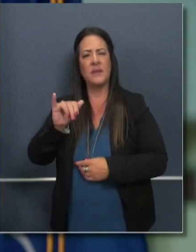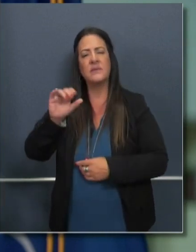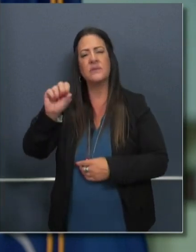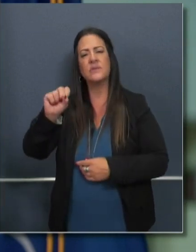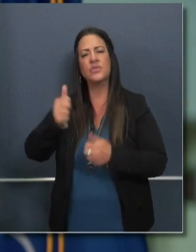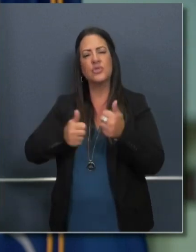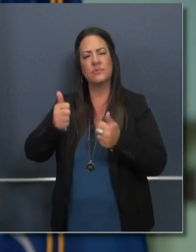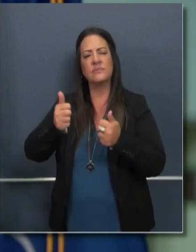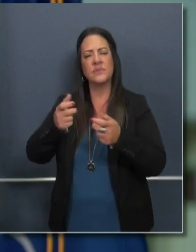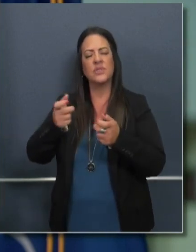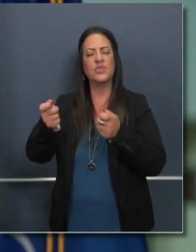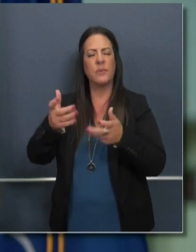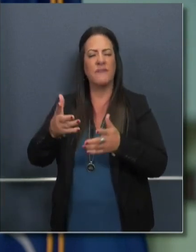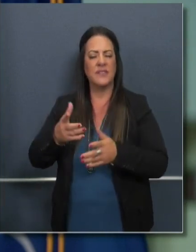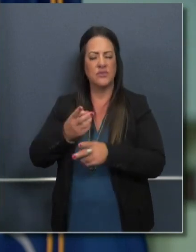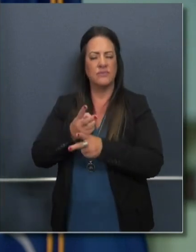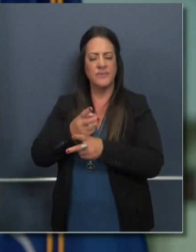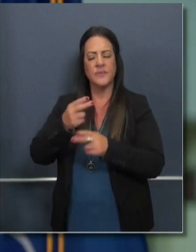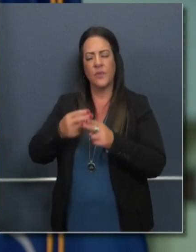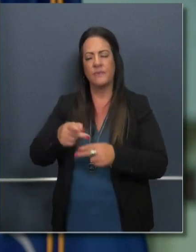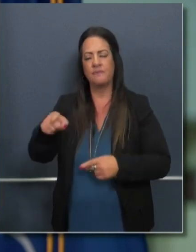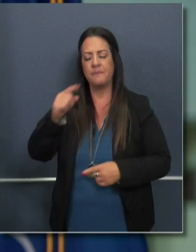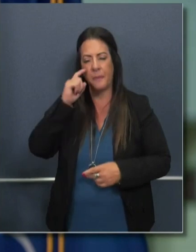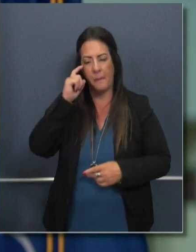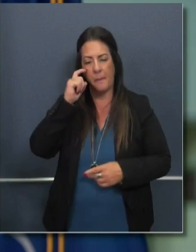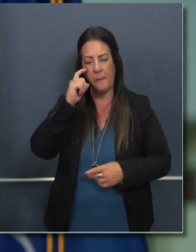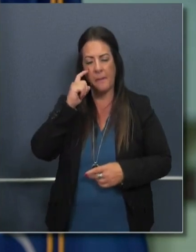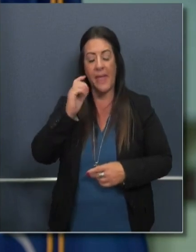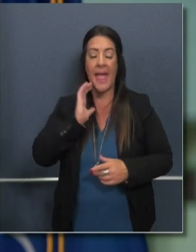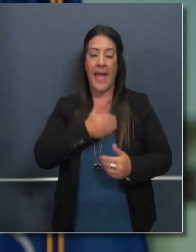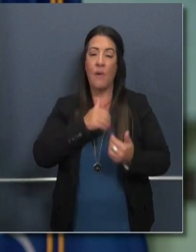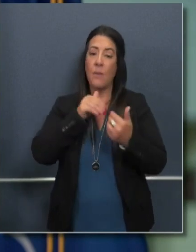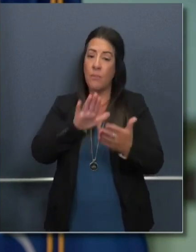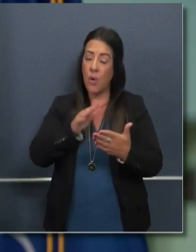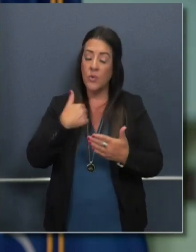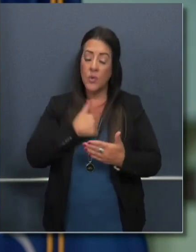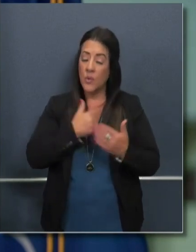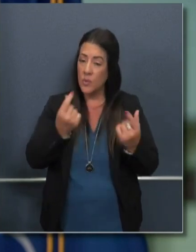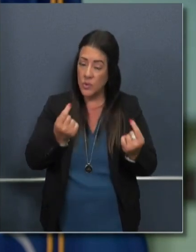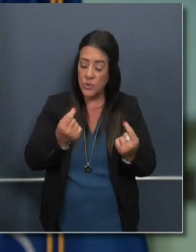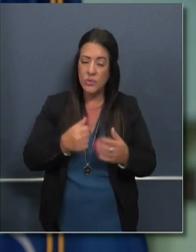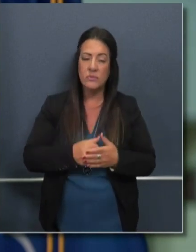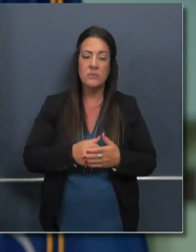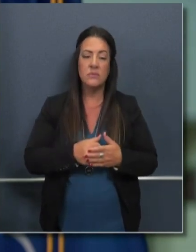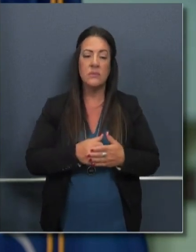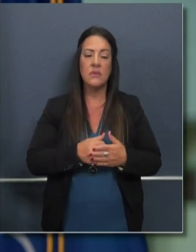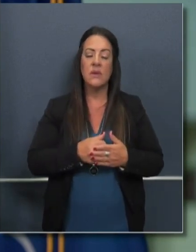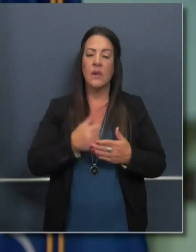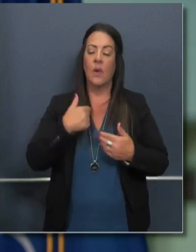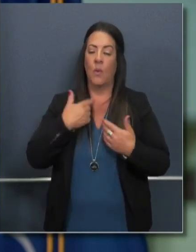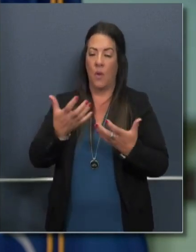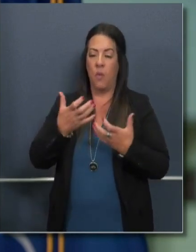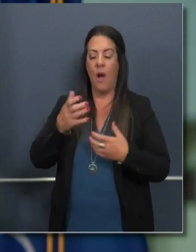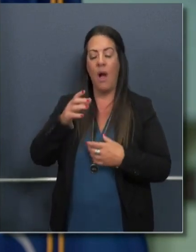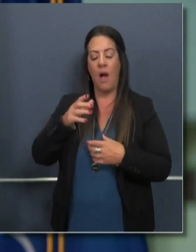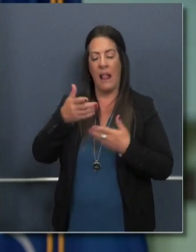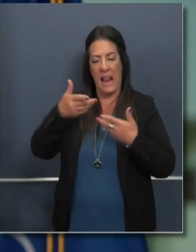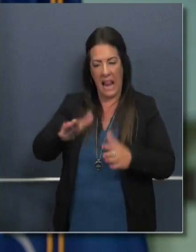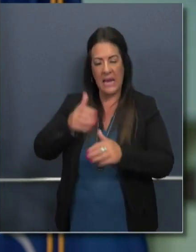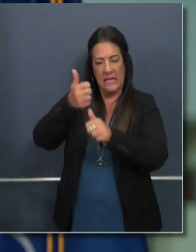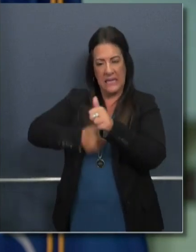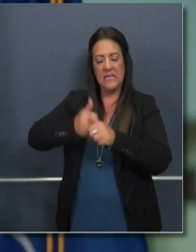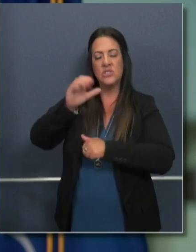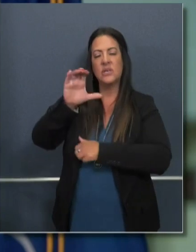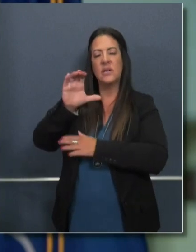this issue. Our approach at the state level is to be guided by enforcement at the local level first, but we have made it